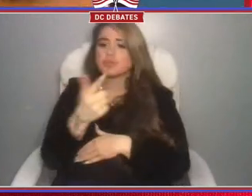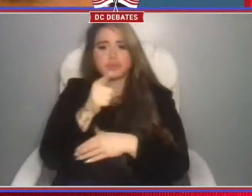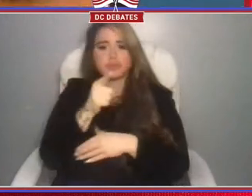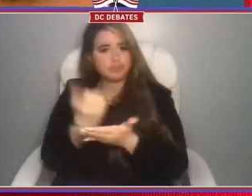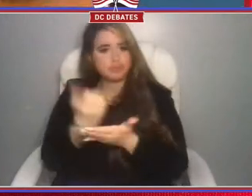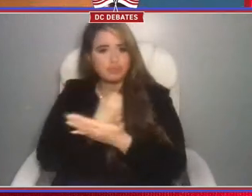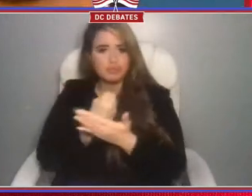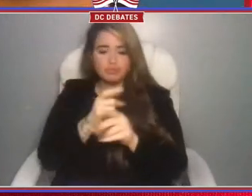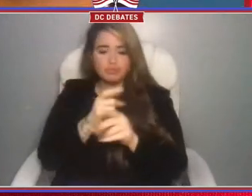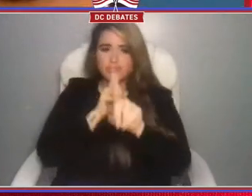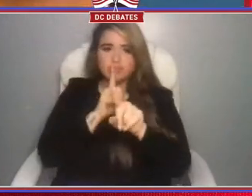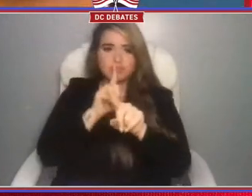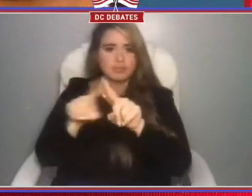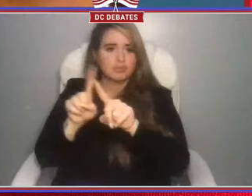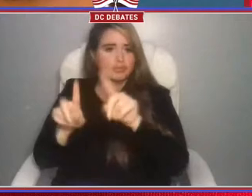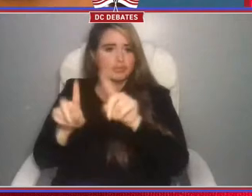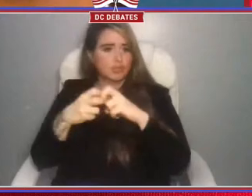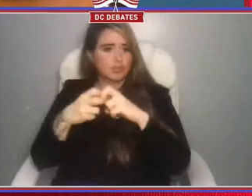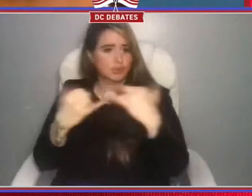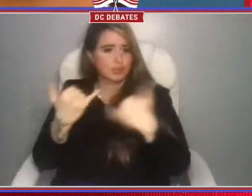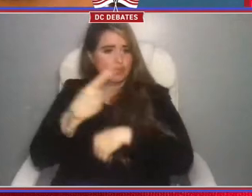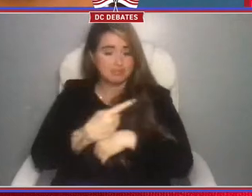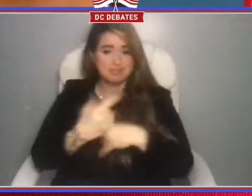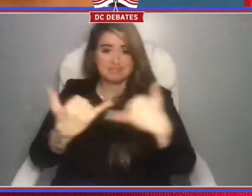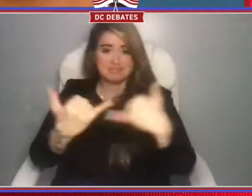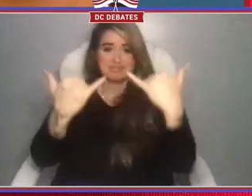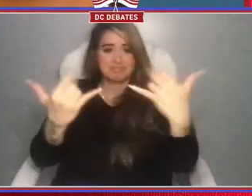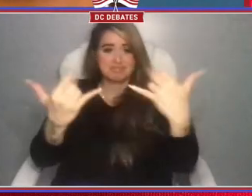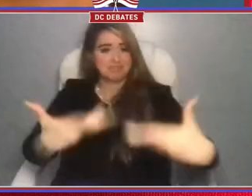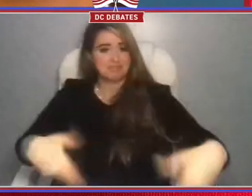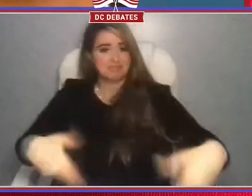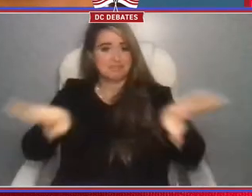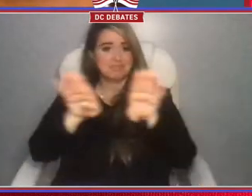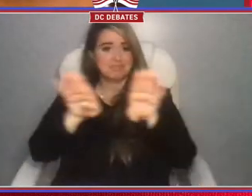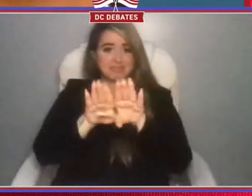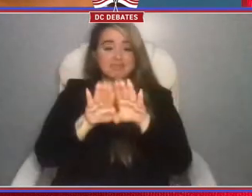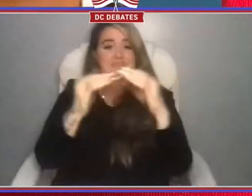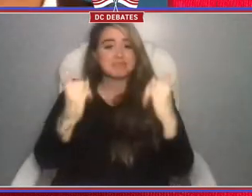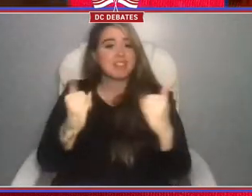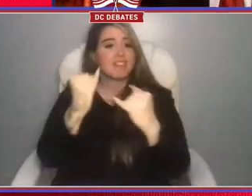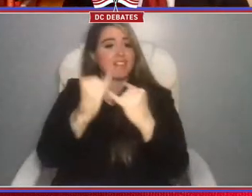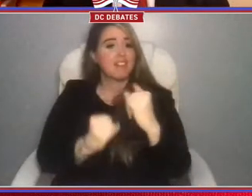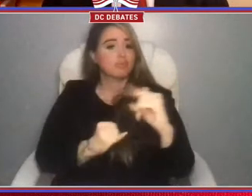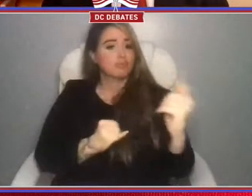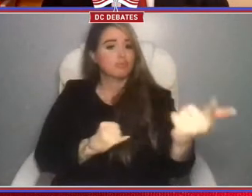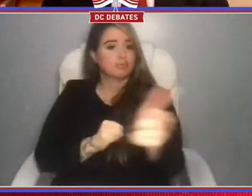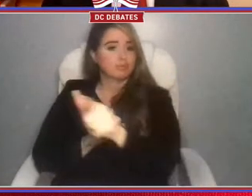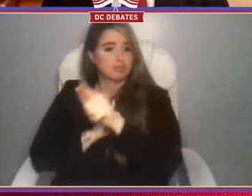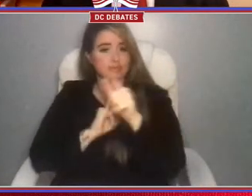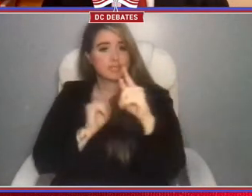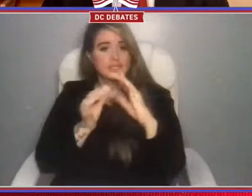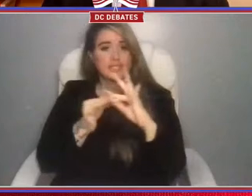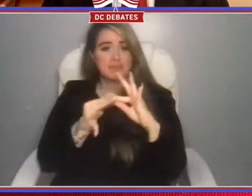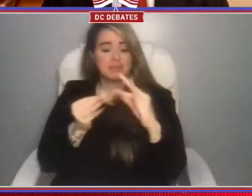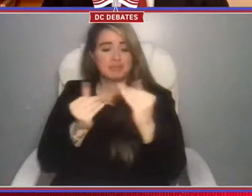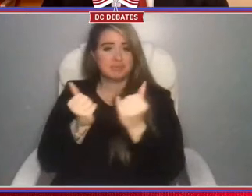issues tonight. We've come to the end of our time, and we'd like to ask each of you to make a closing statement, starting with Mayor Bowser.